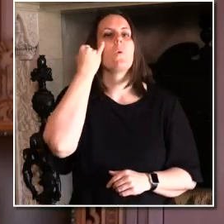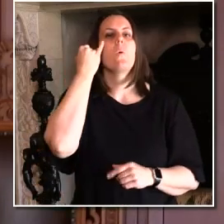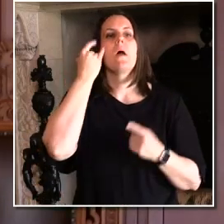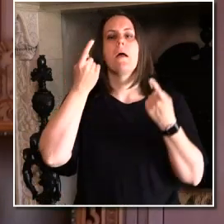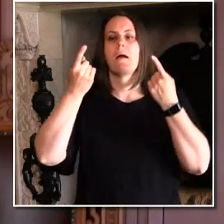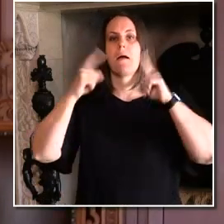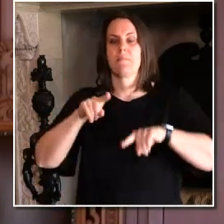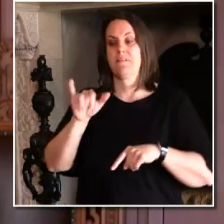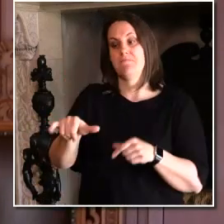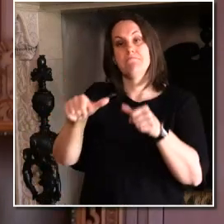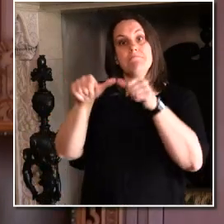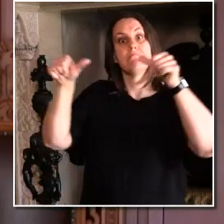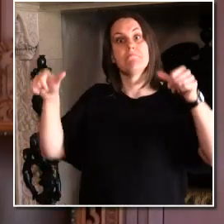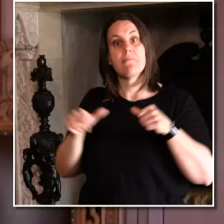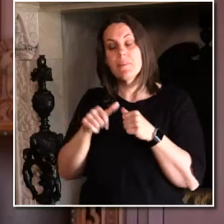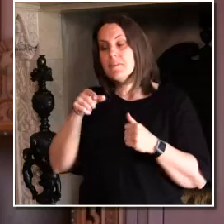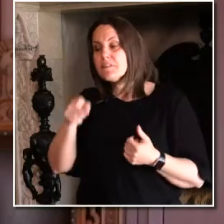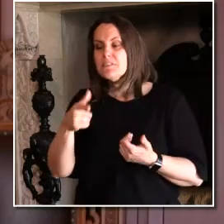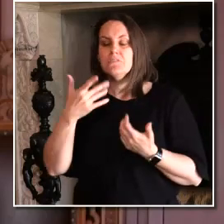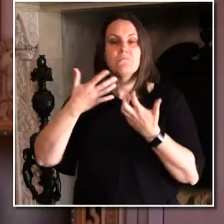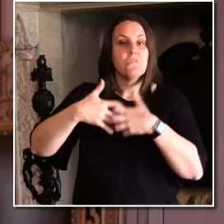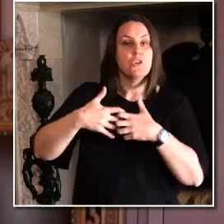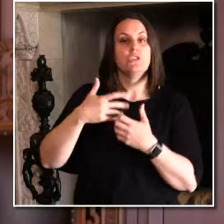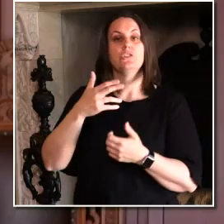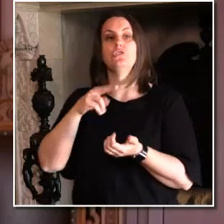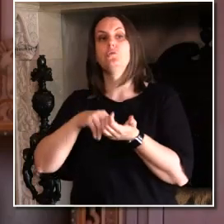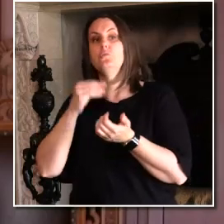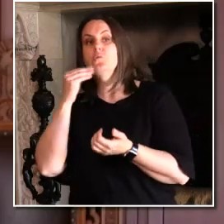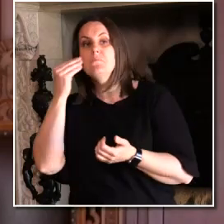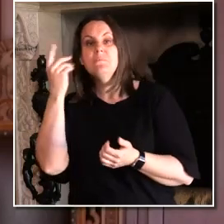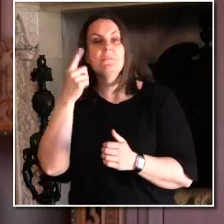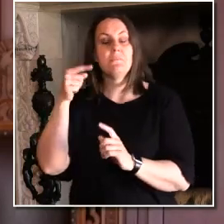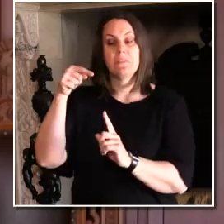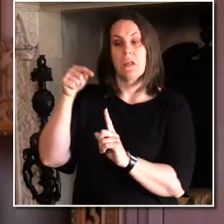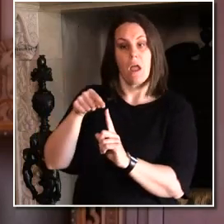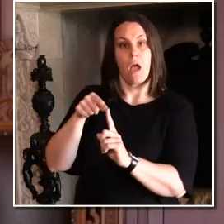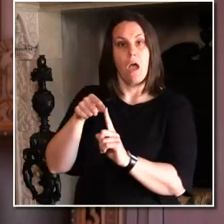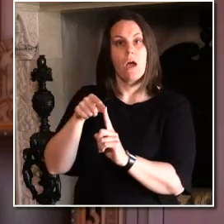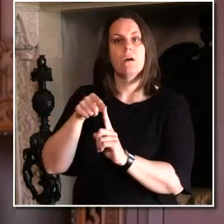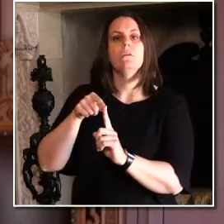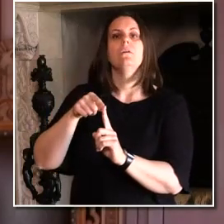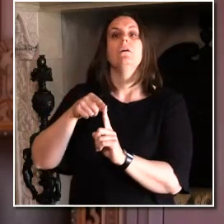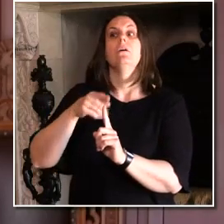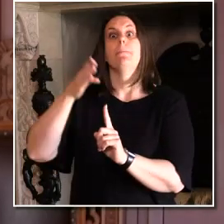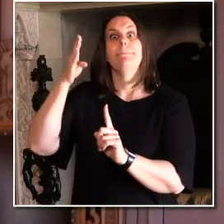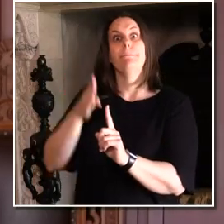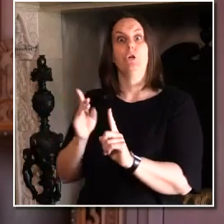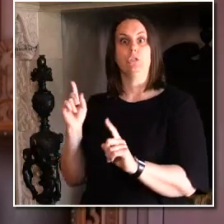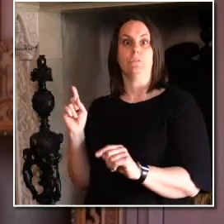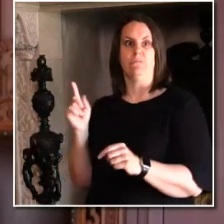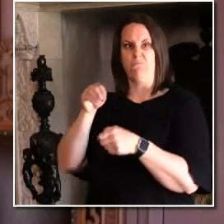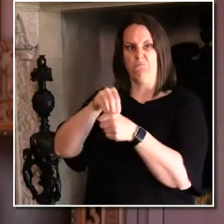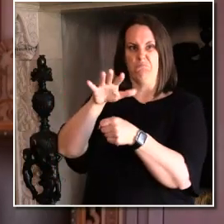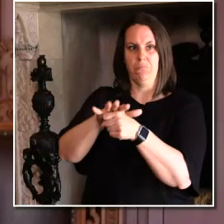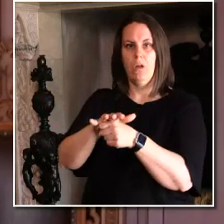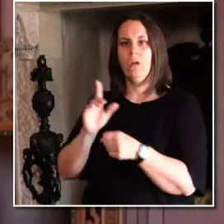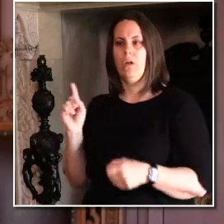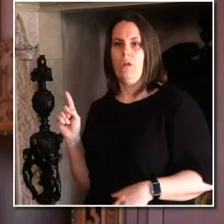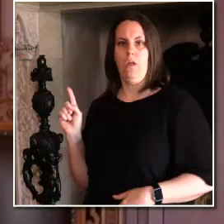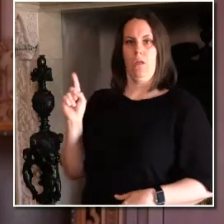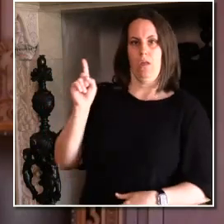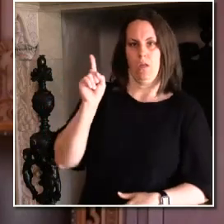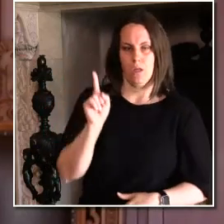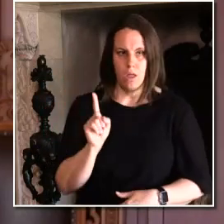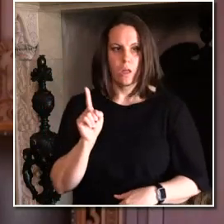it's that contact tracing that really helps us identify, you know, how far has the spread in the facility, what other community contacts may